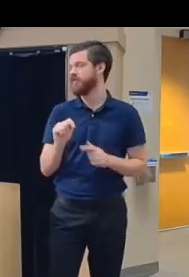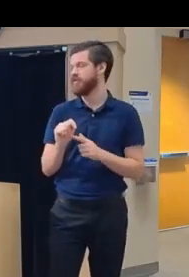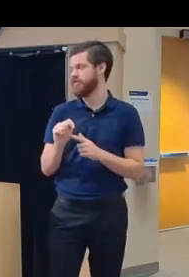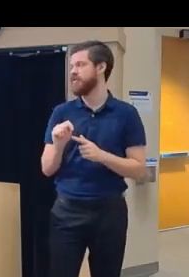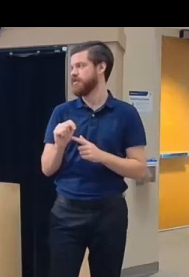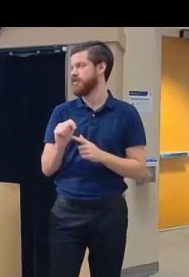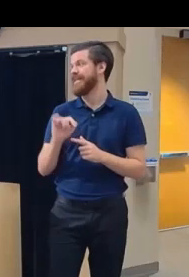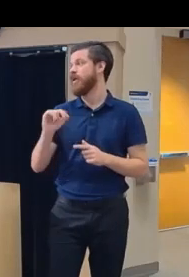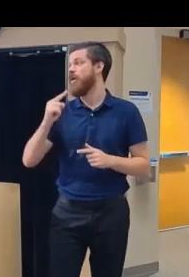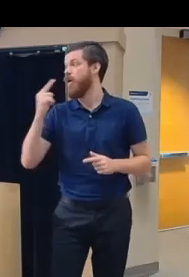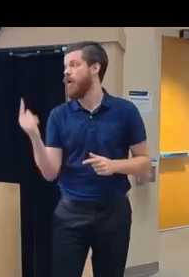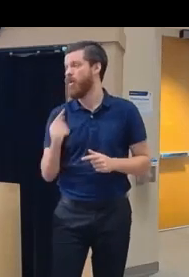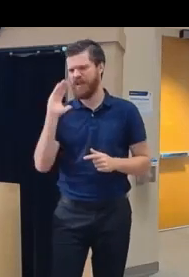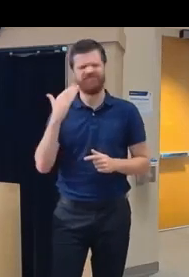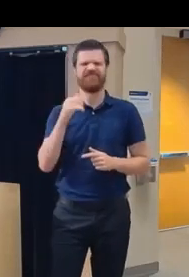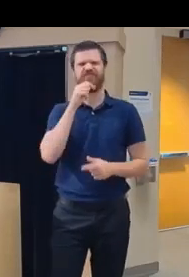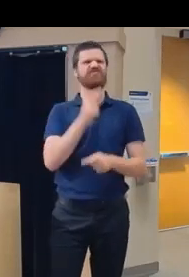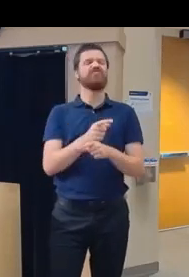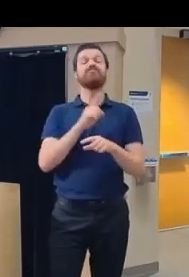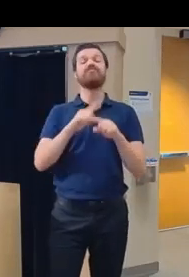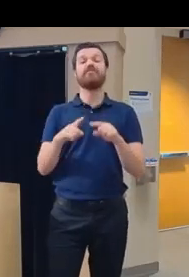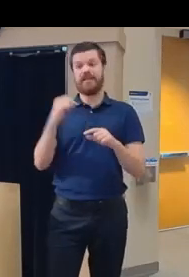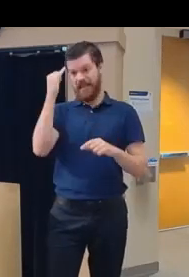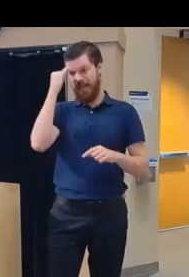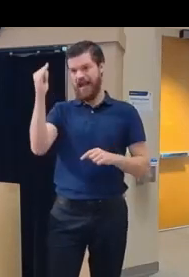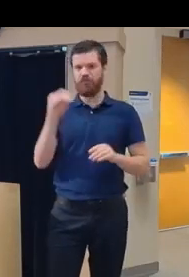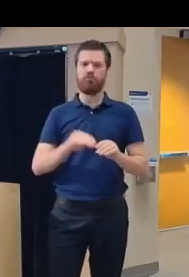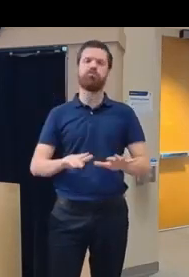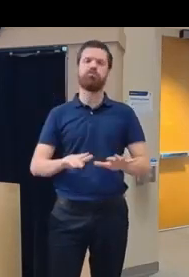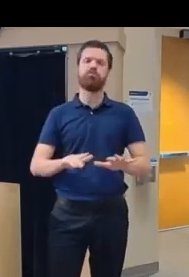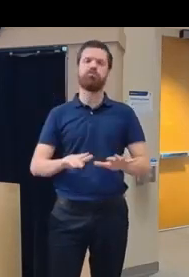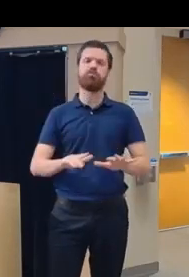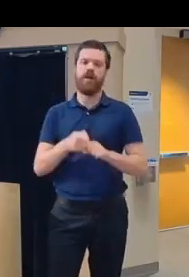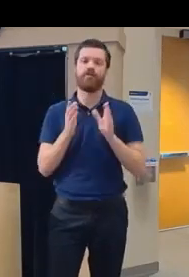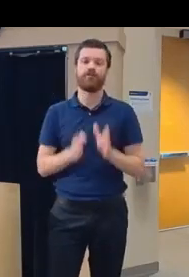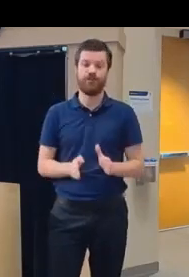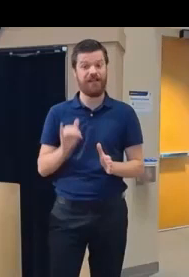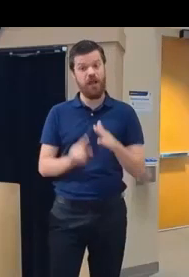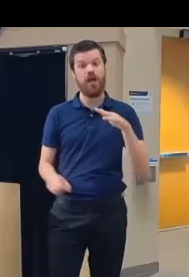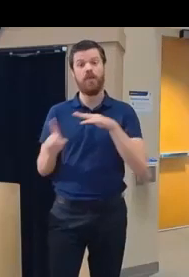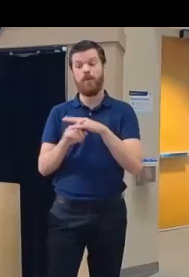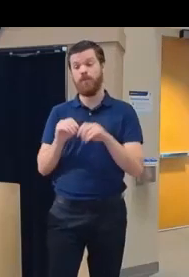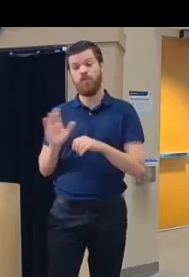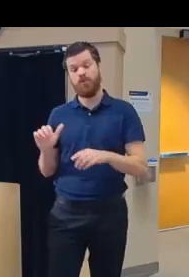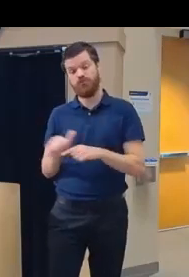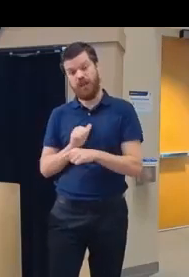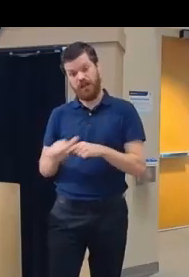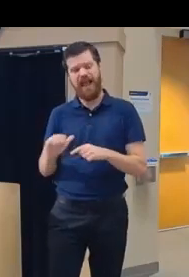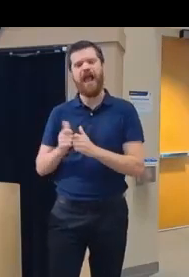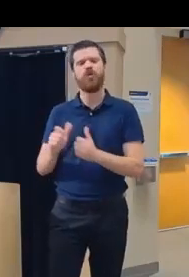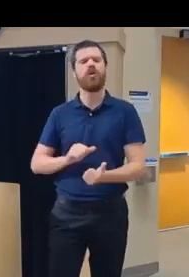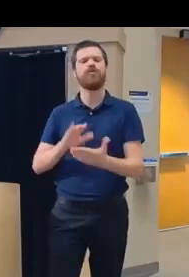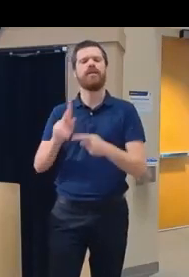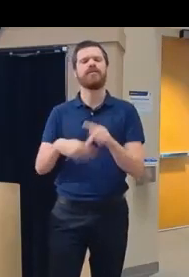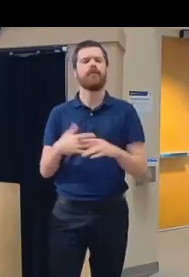has always seemed incorrect to me, but the idea is somewhat pervasive amongst cardiologists. Does this come up in your practice, and how does your group address